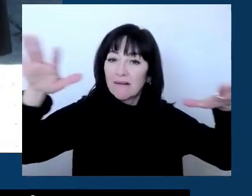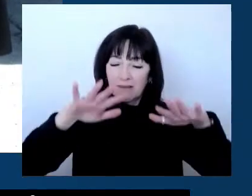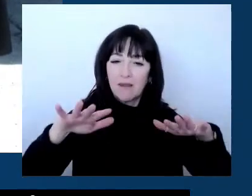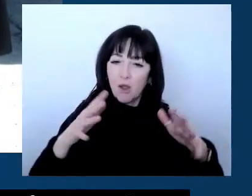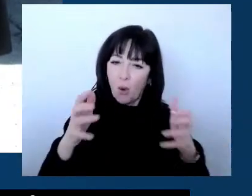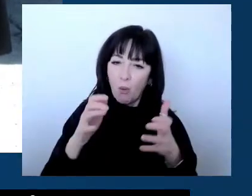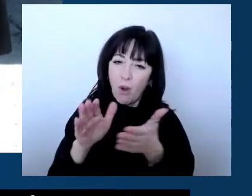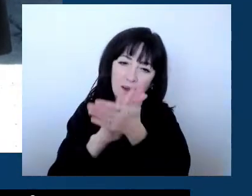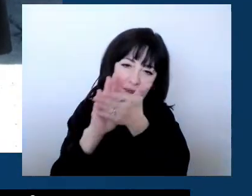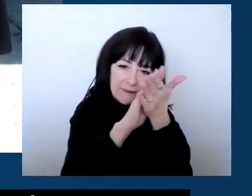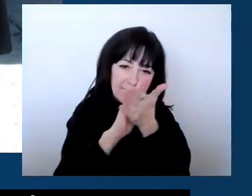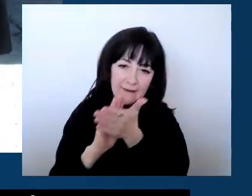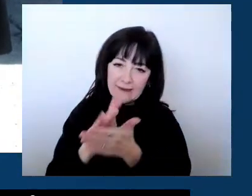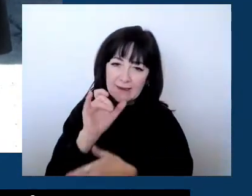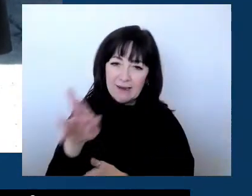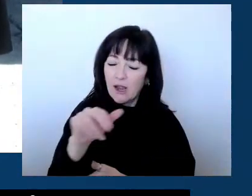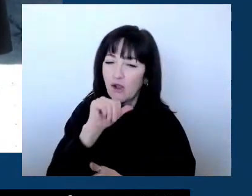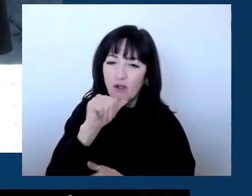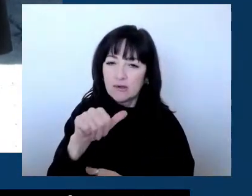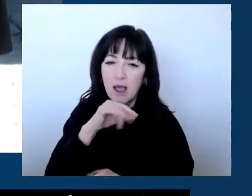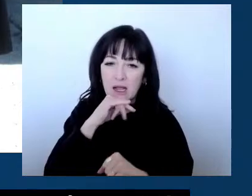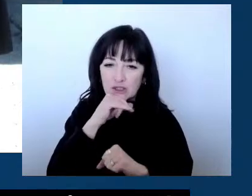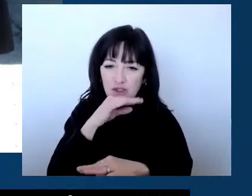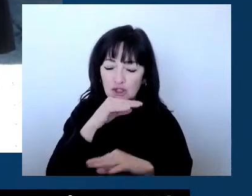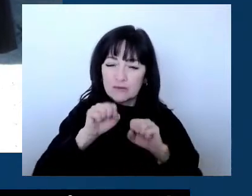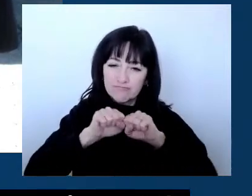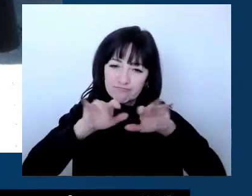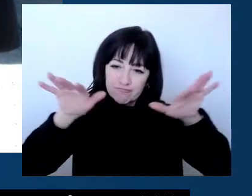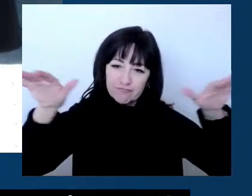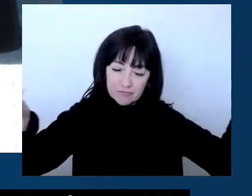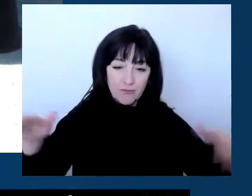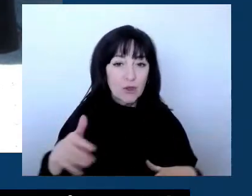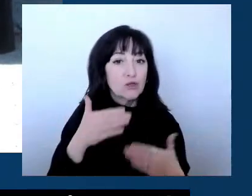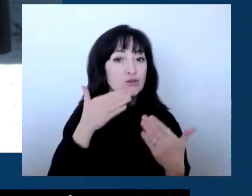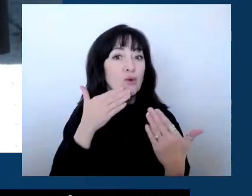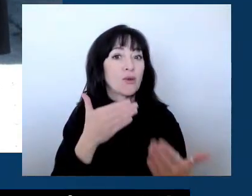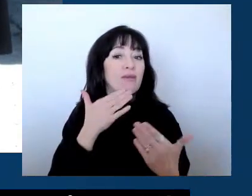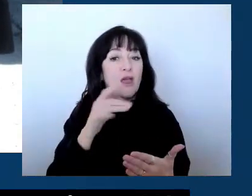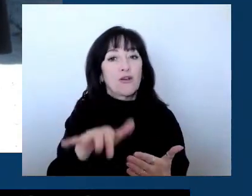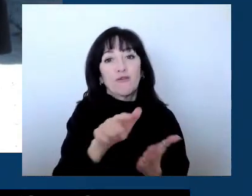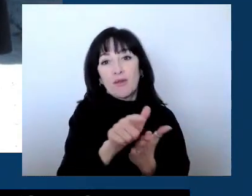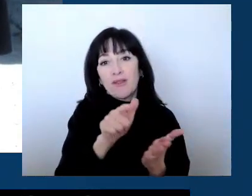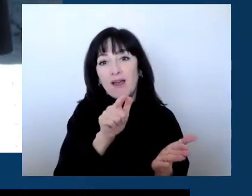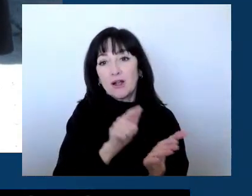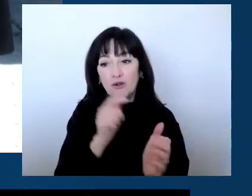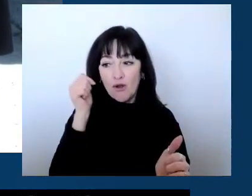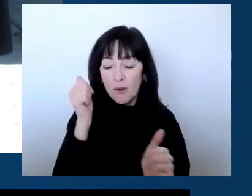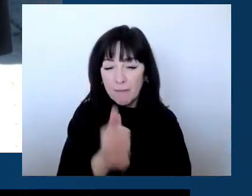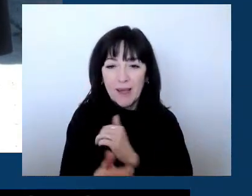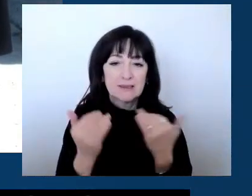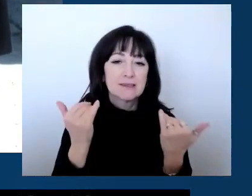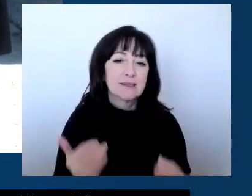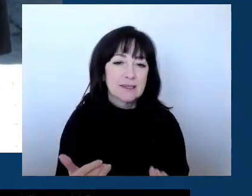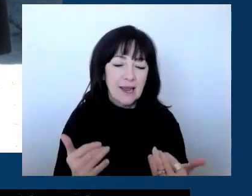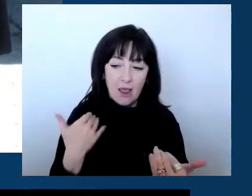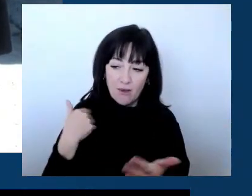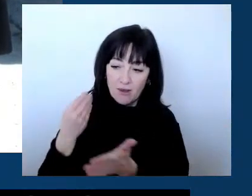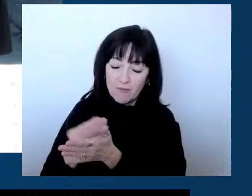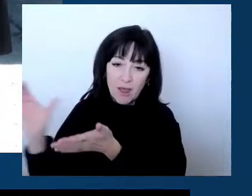take. So thanks to the bipartisan infrastructure law, we're about to put a lot more of them on the road all across the